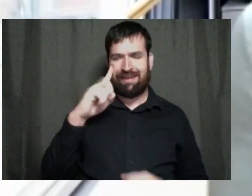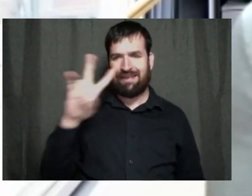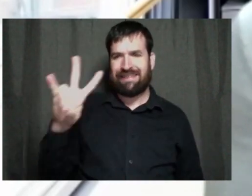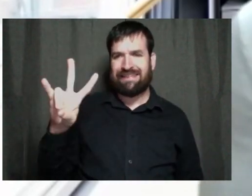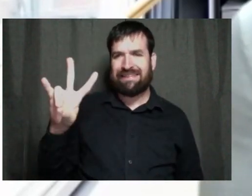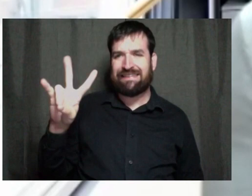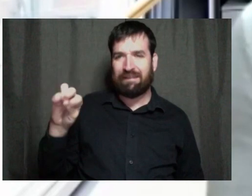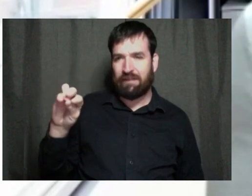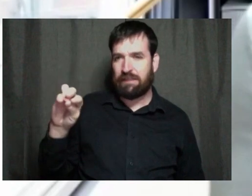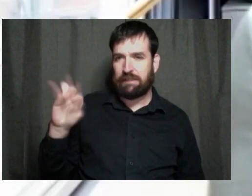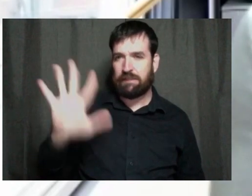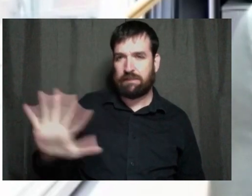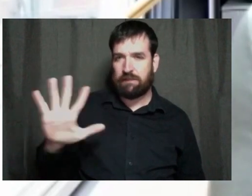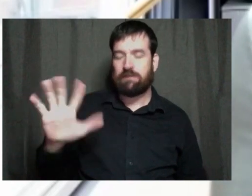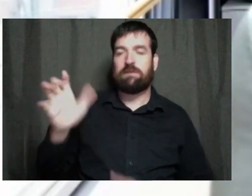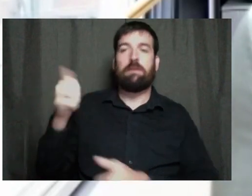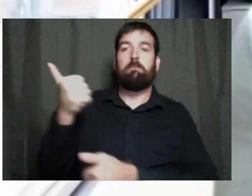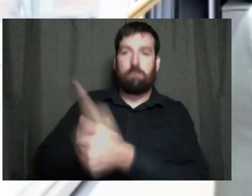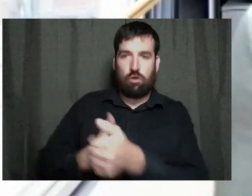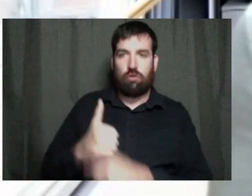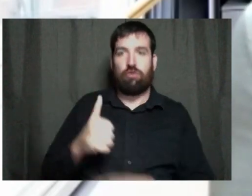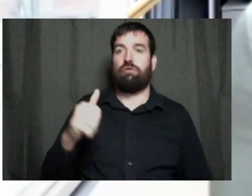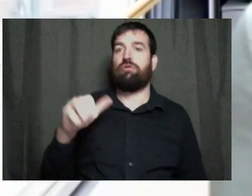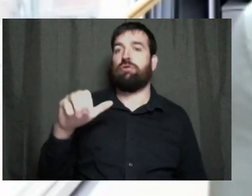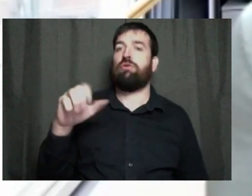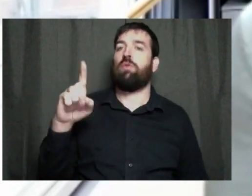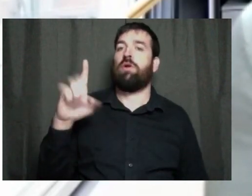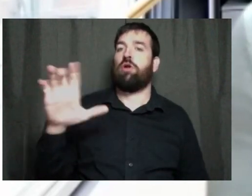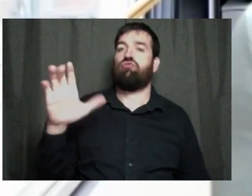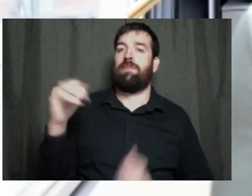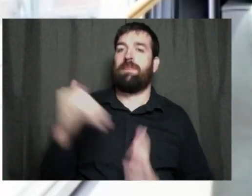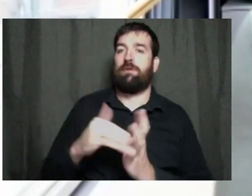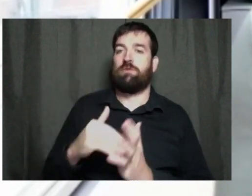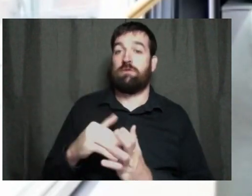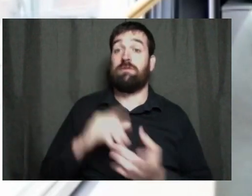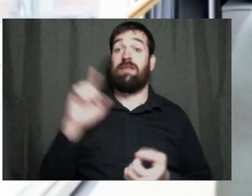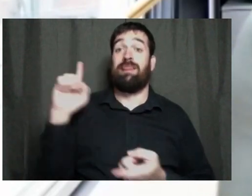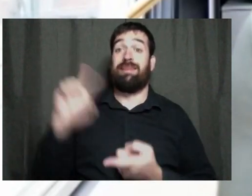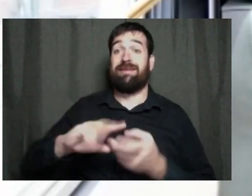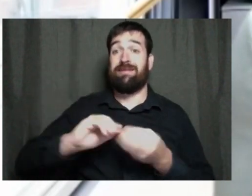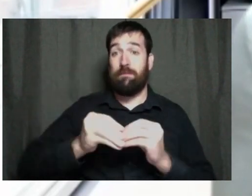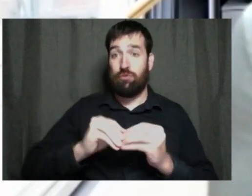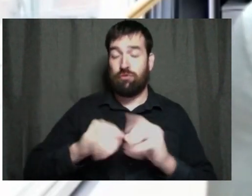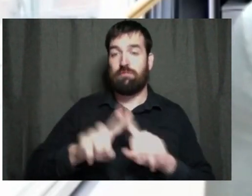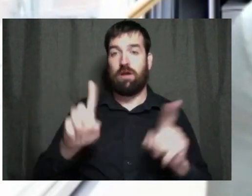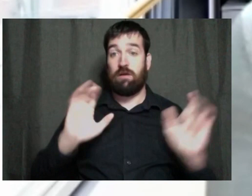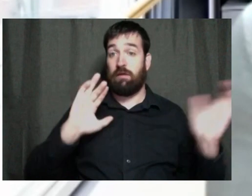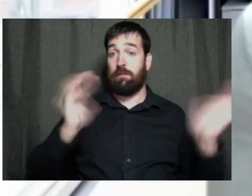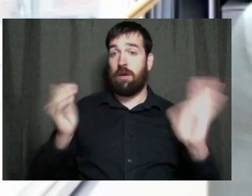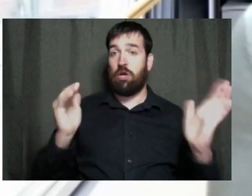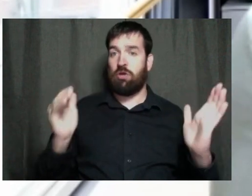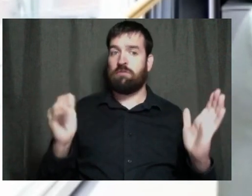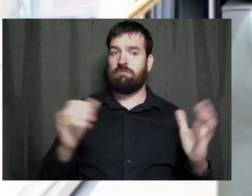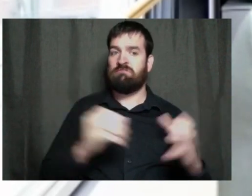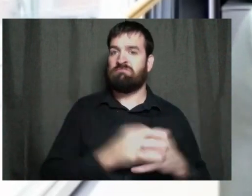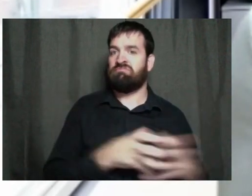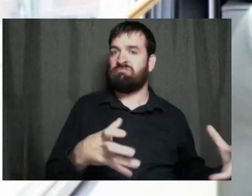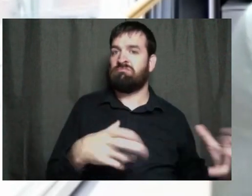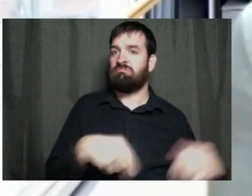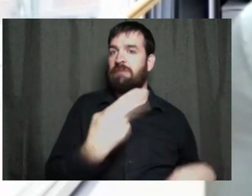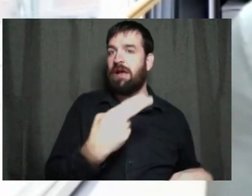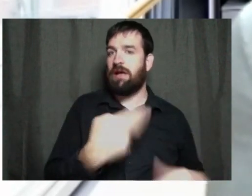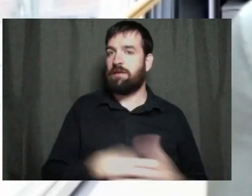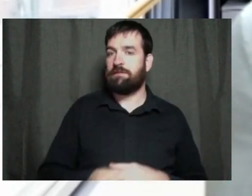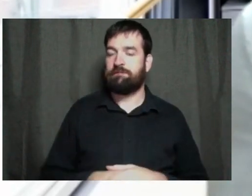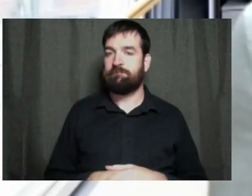per 100,000 per their population. So smaller numbers every day, but per their population, it's pretty high. They're